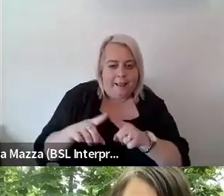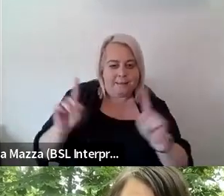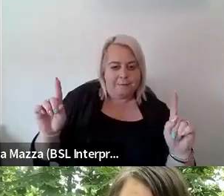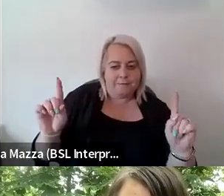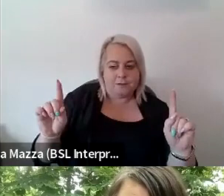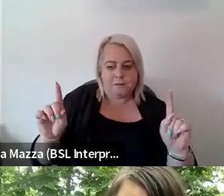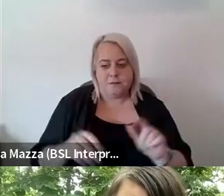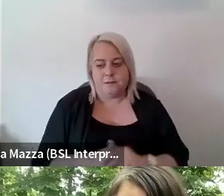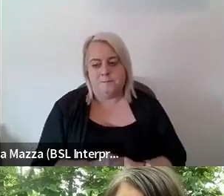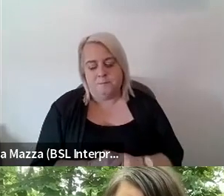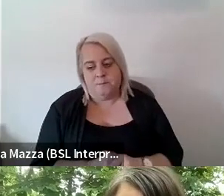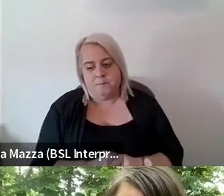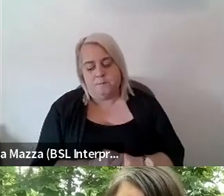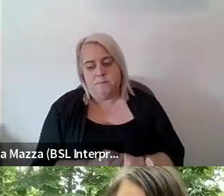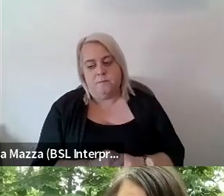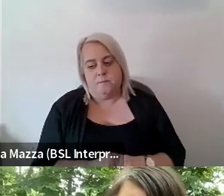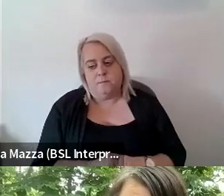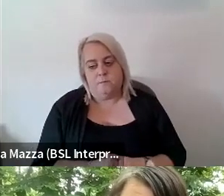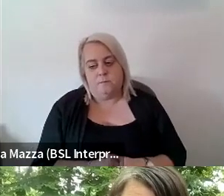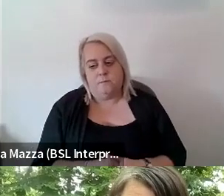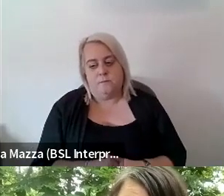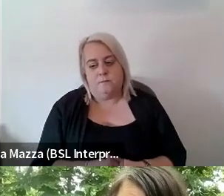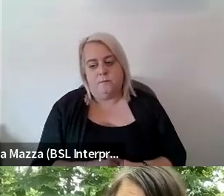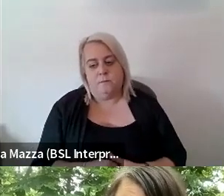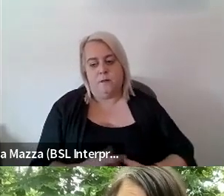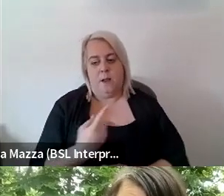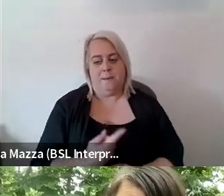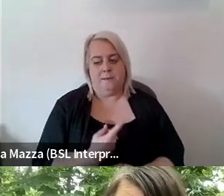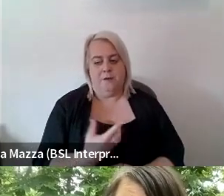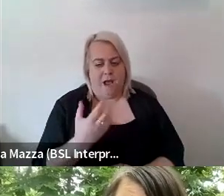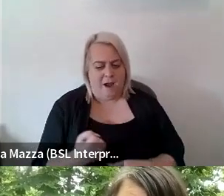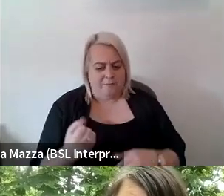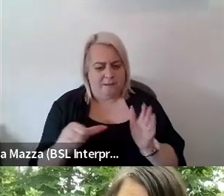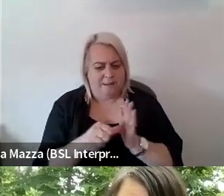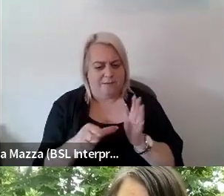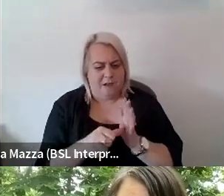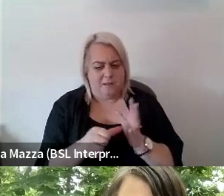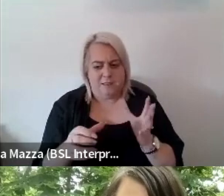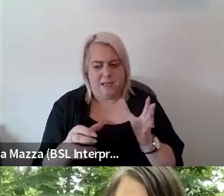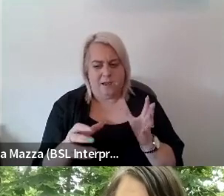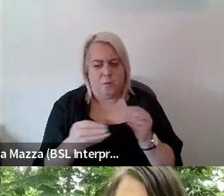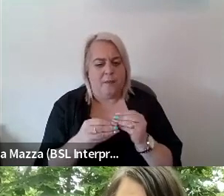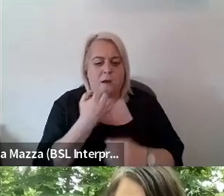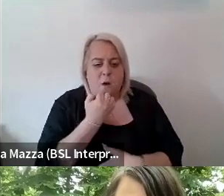I have difficulty with I forget what it's called, but like a number dyslexia.